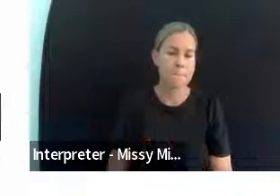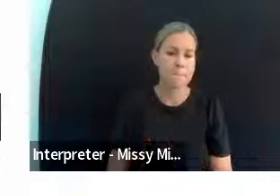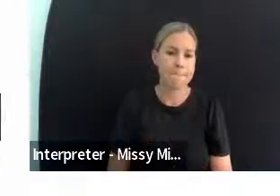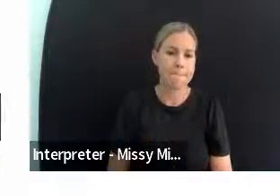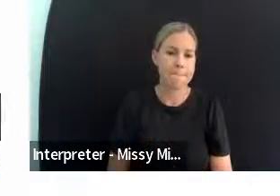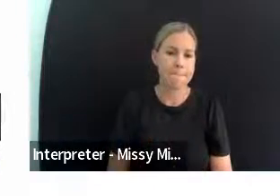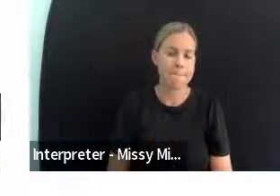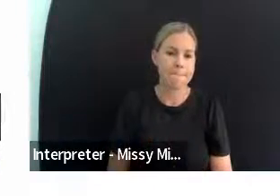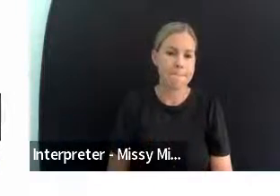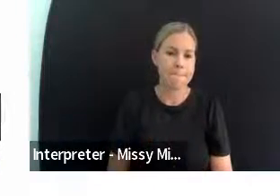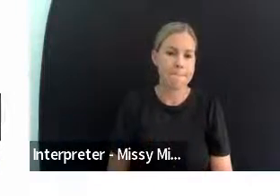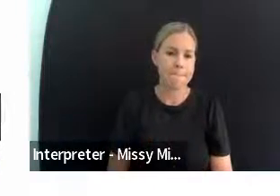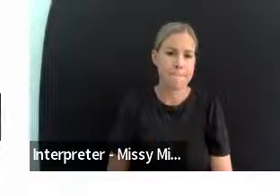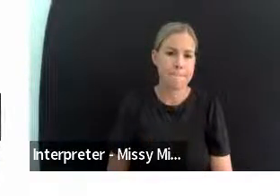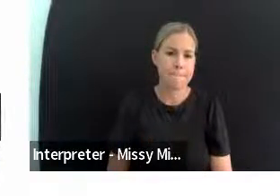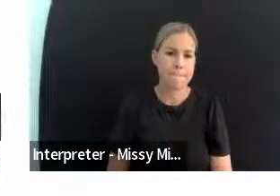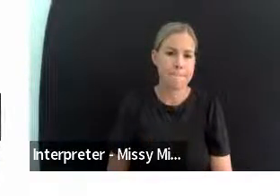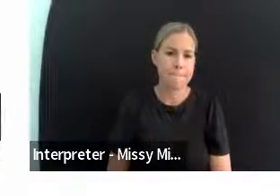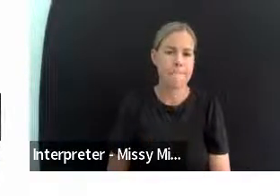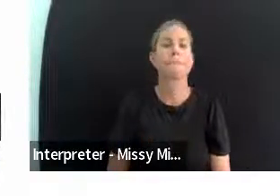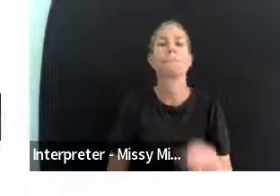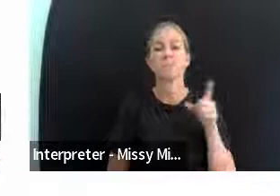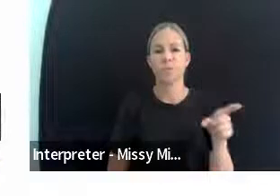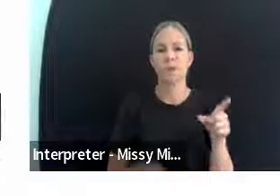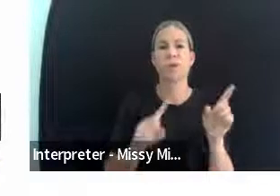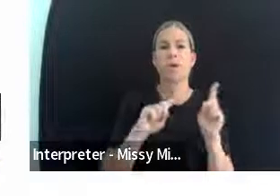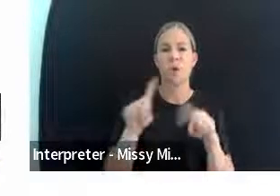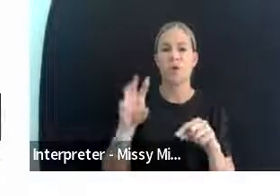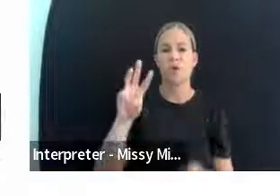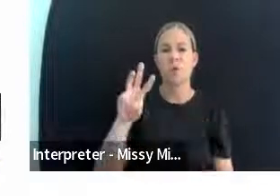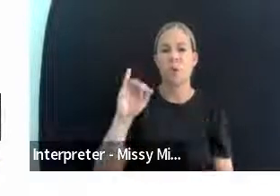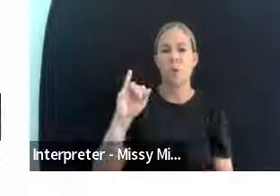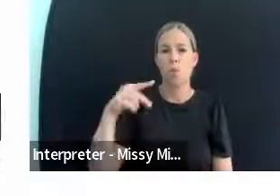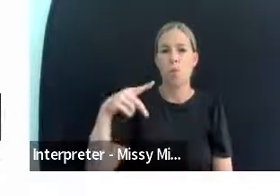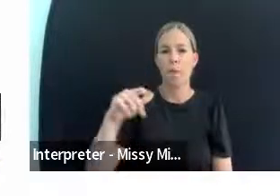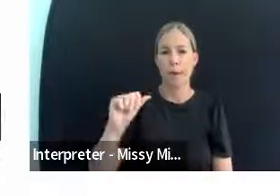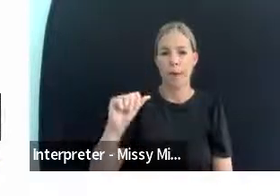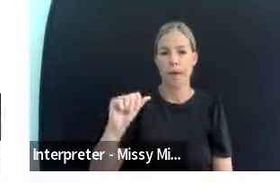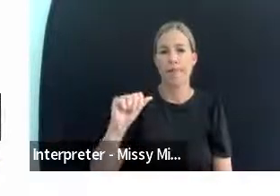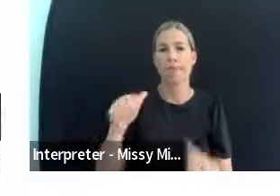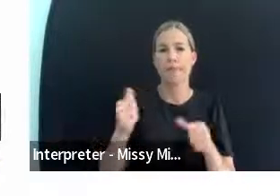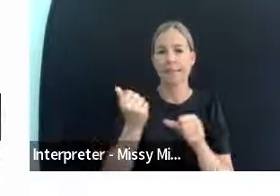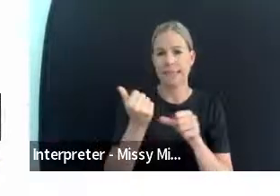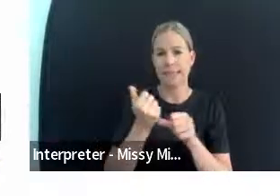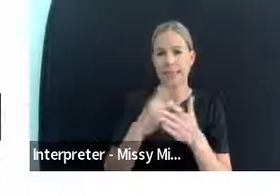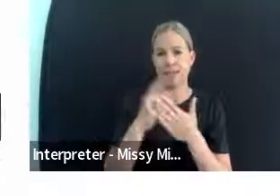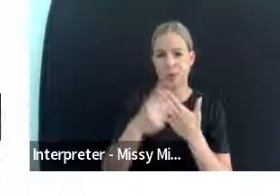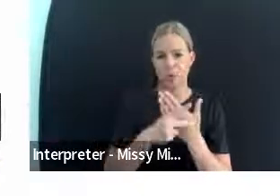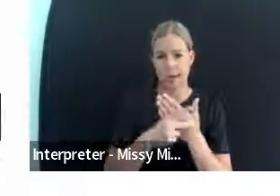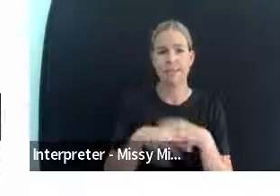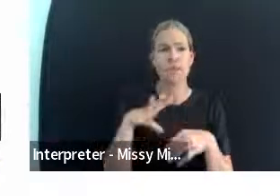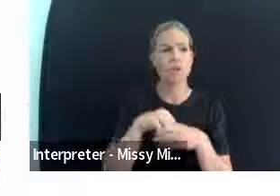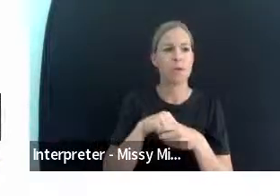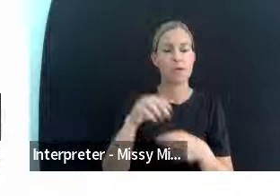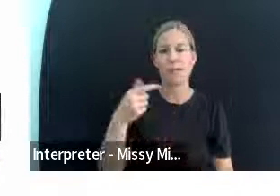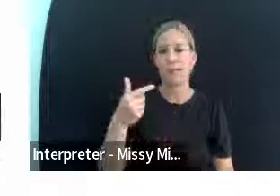is to go to one of the WIPA Work Incentives Planning and Assistance Programs. And so you have a brochure in the Google Drive